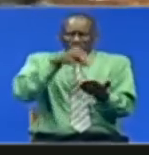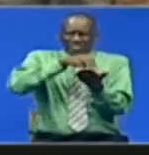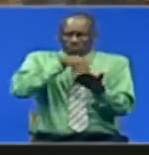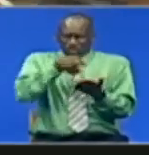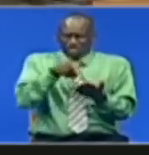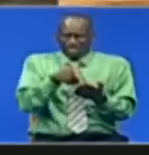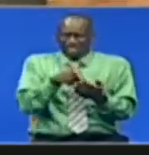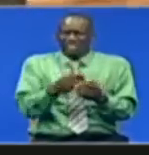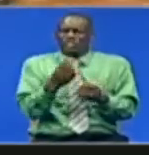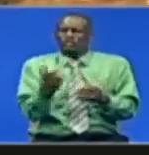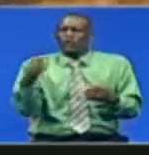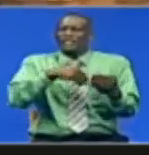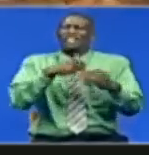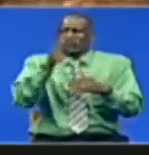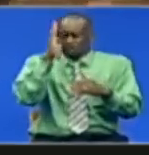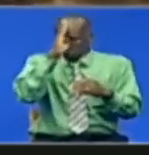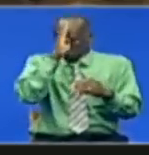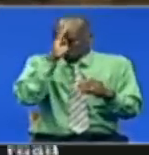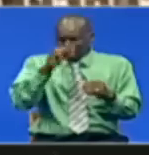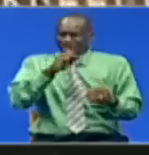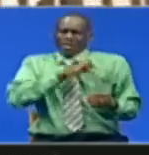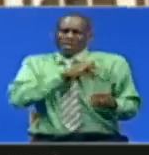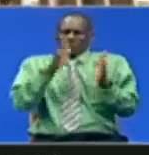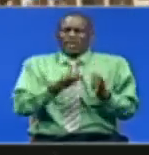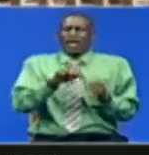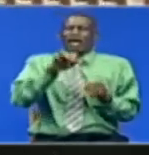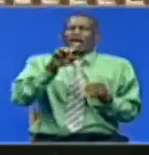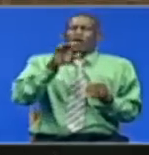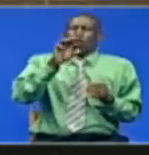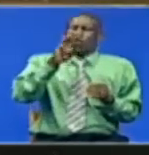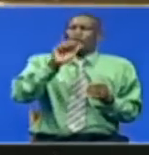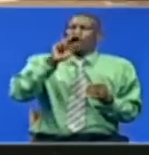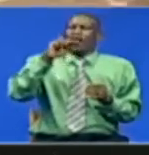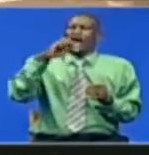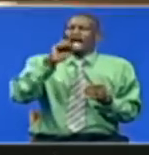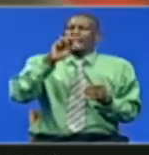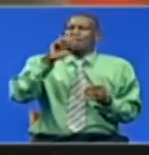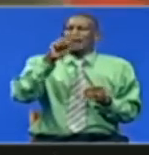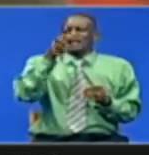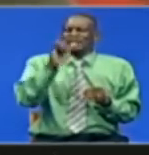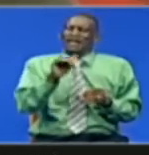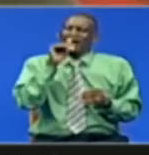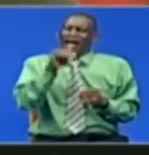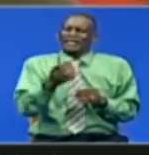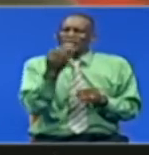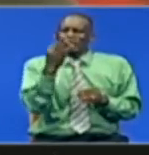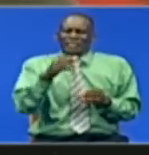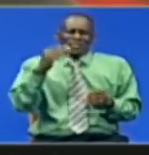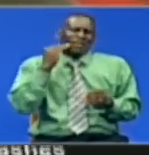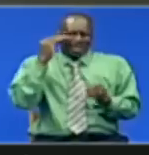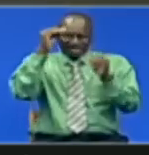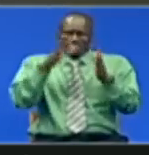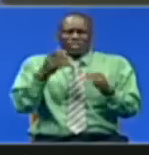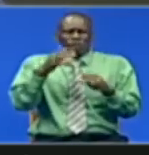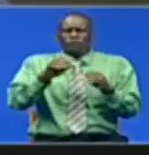coming 2 days after Bungoma Governor Wycliffe Wangamati asked three principals from Friends School Kamusinga, Lugul Girls High School and